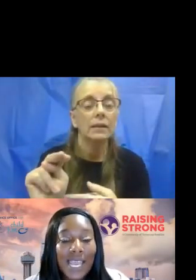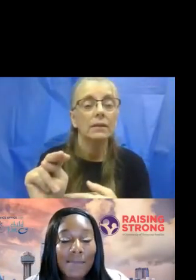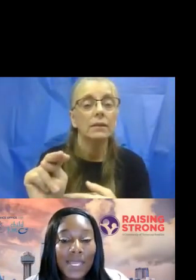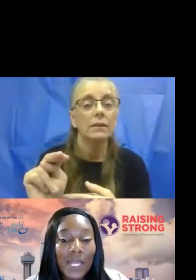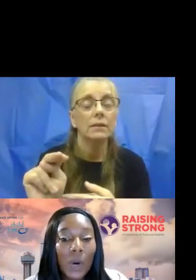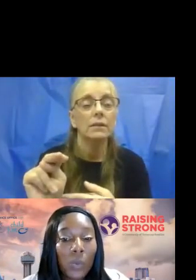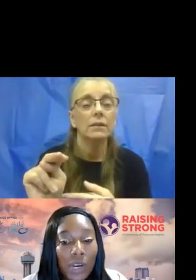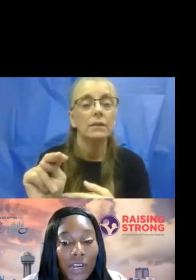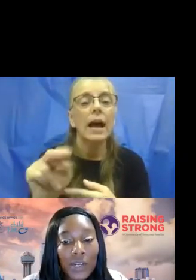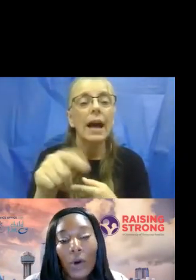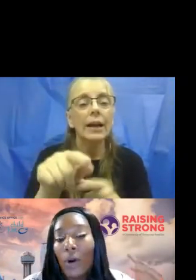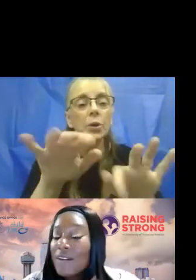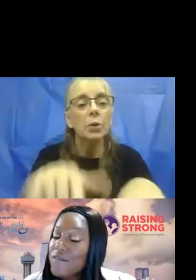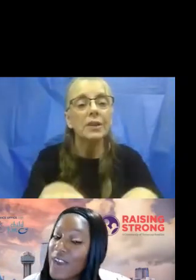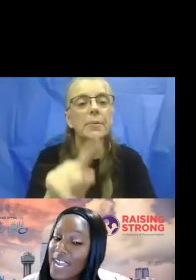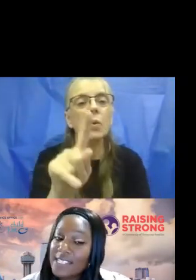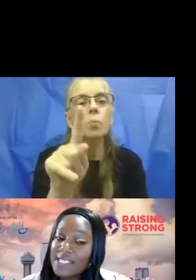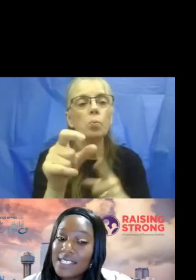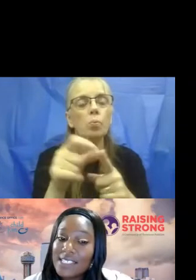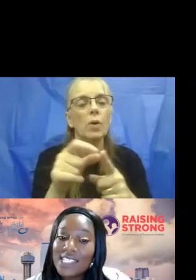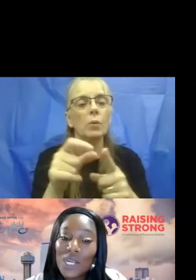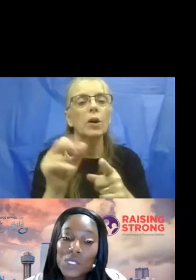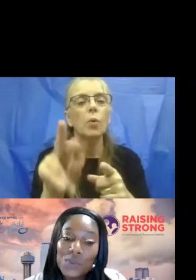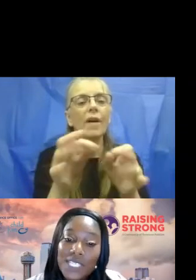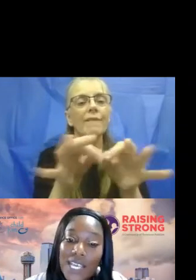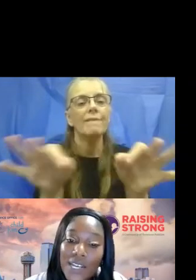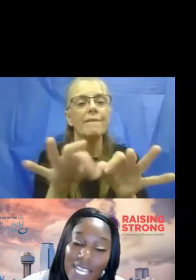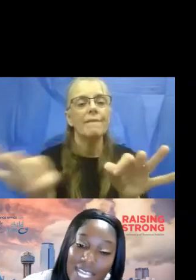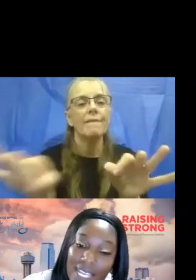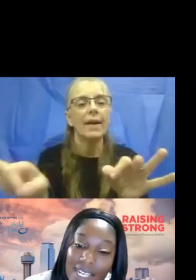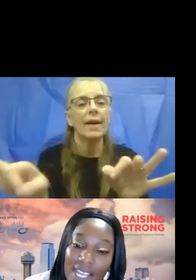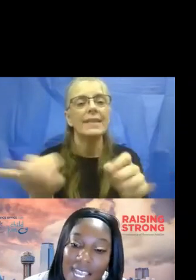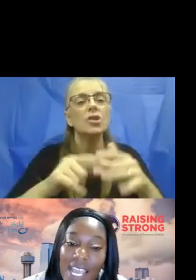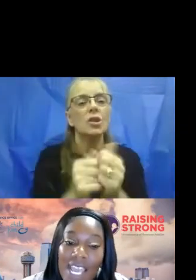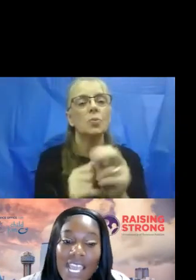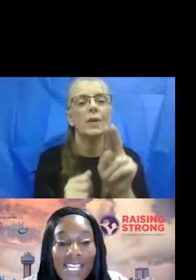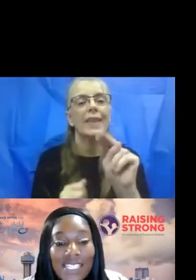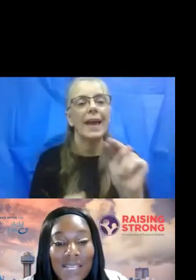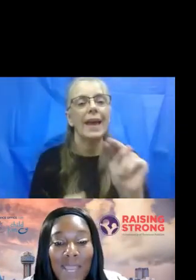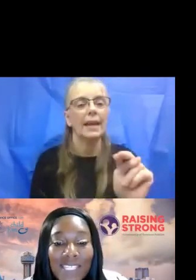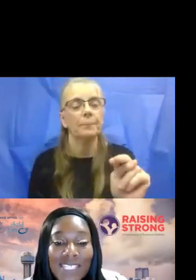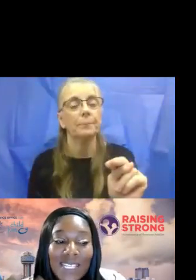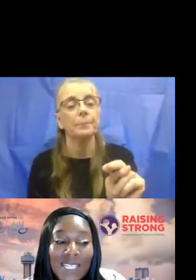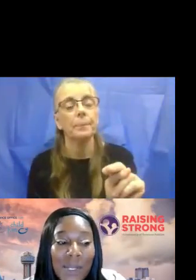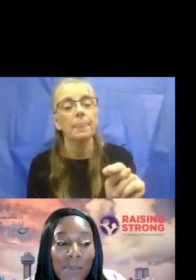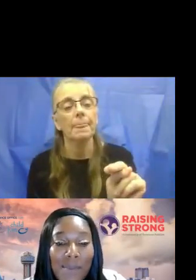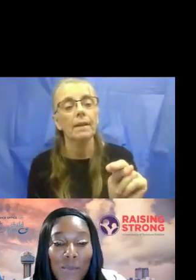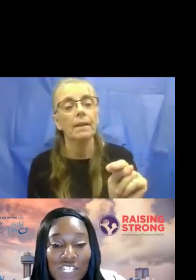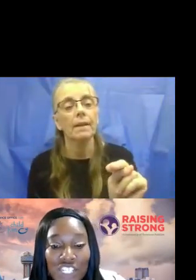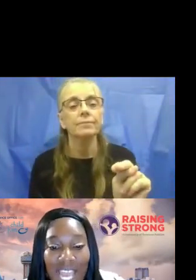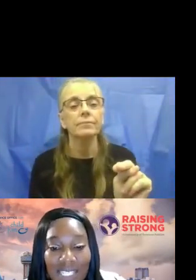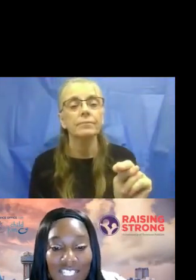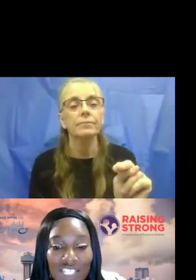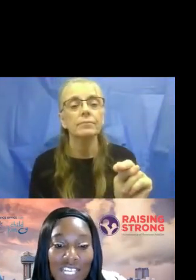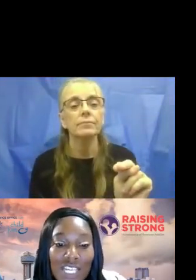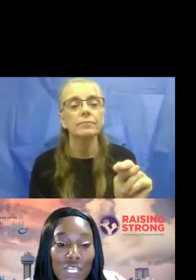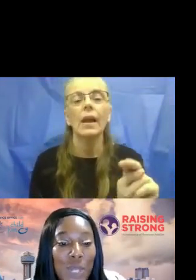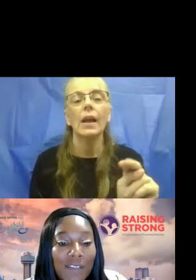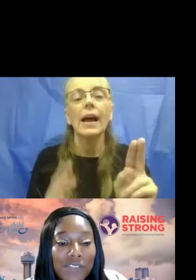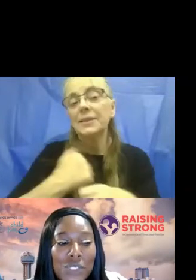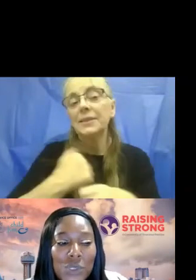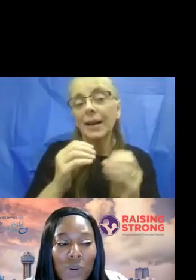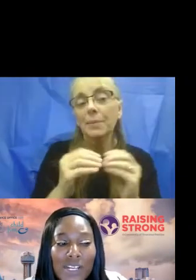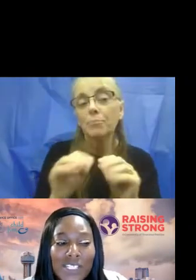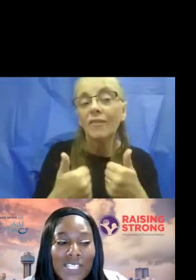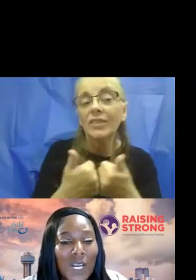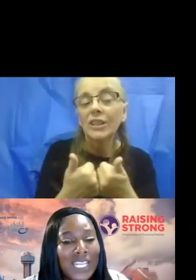going to type in a word or a phrase that starts with the letter N. And to make this a little bit more challenging, you